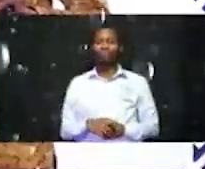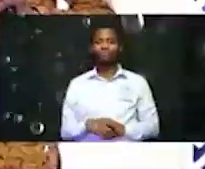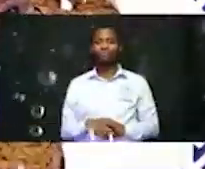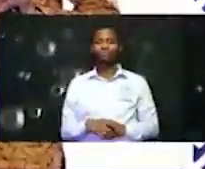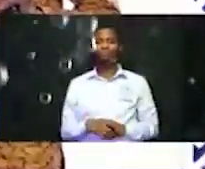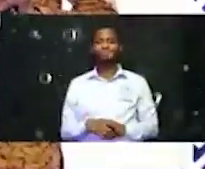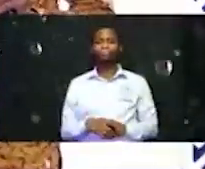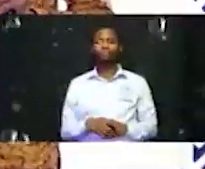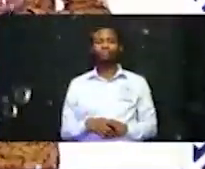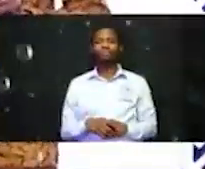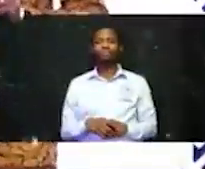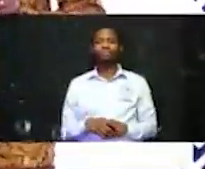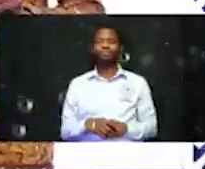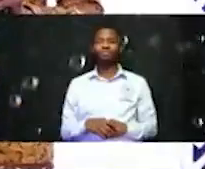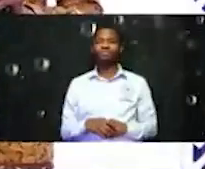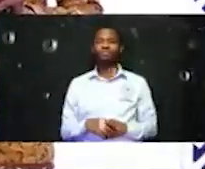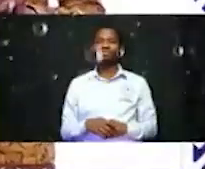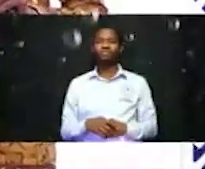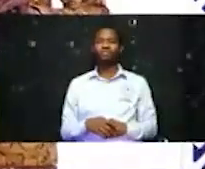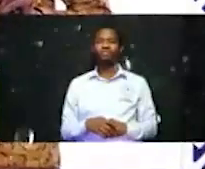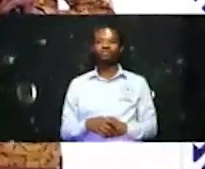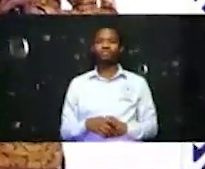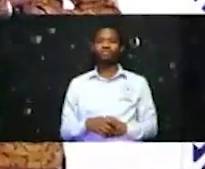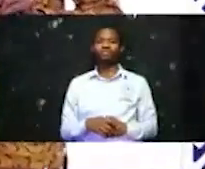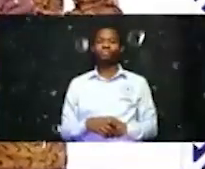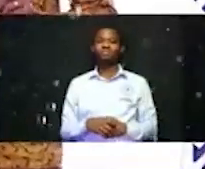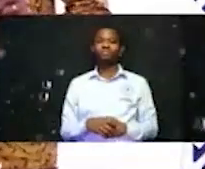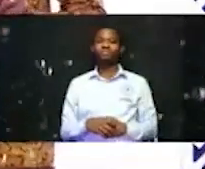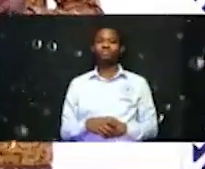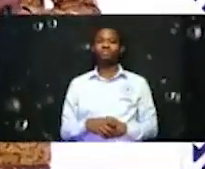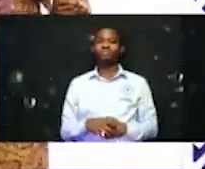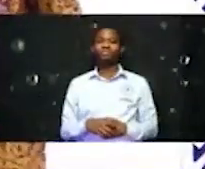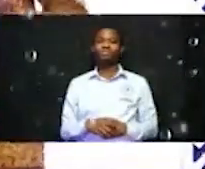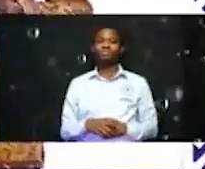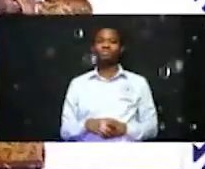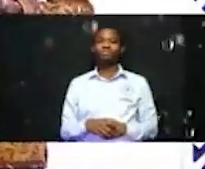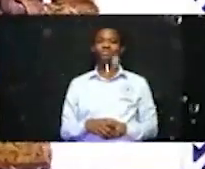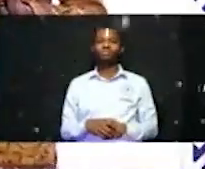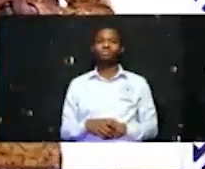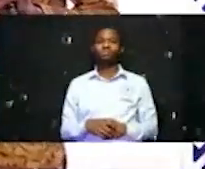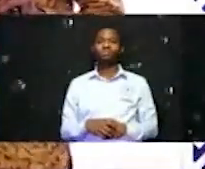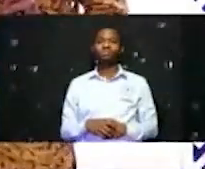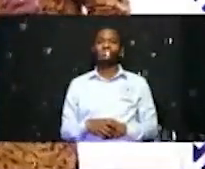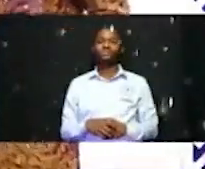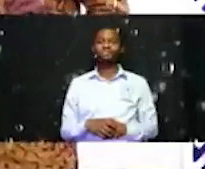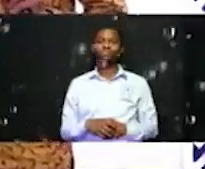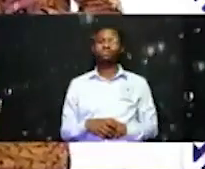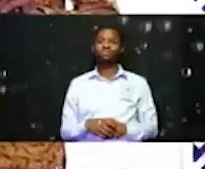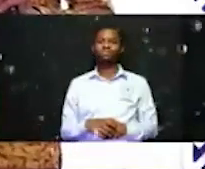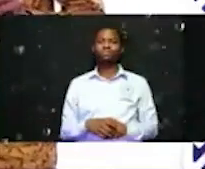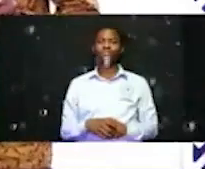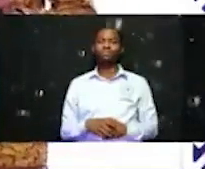my humming, na, and that's so a woman moo. Now, when you uncoup on, who made that so a woman, hunimi, ampara, my no ring came, mumma, yes,